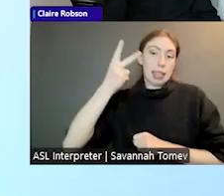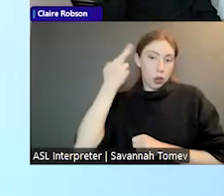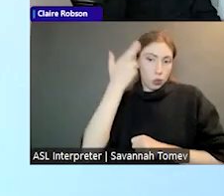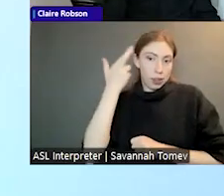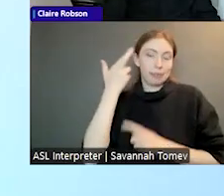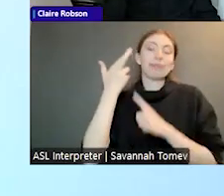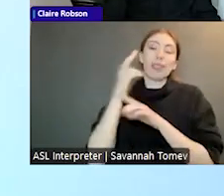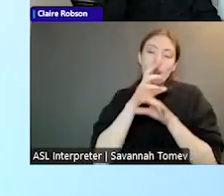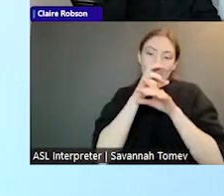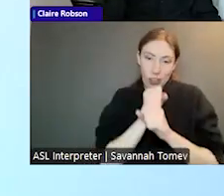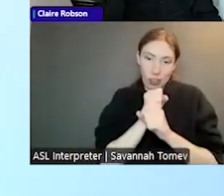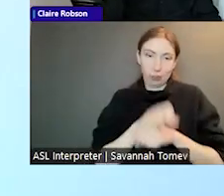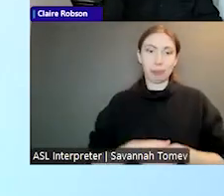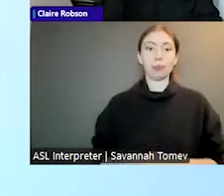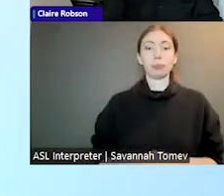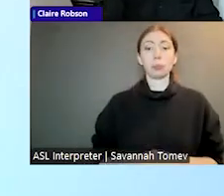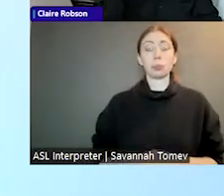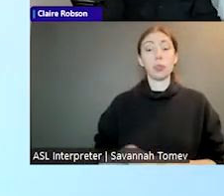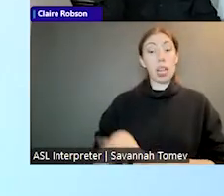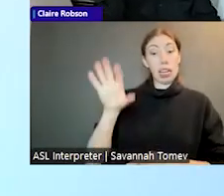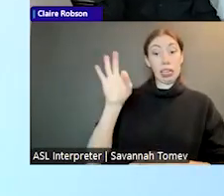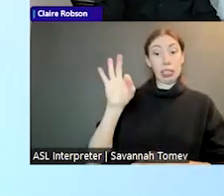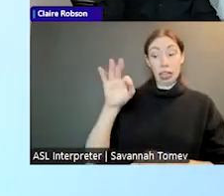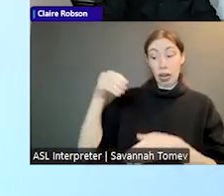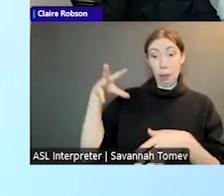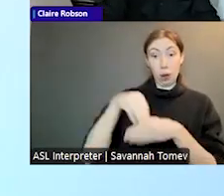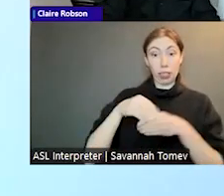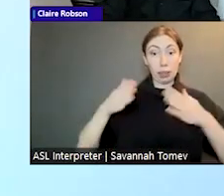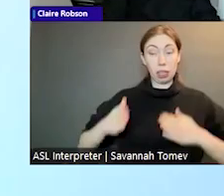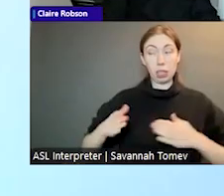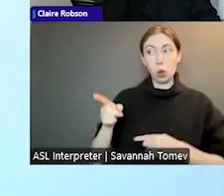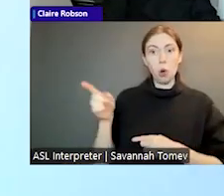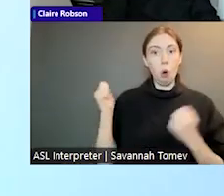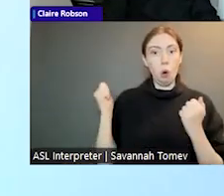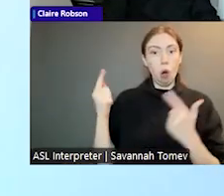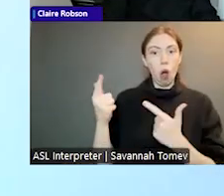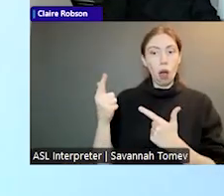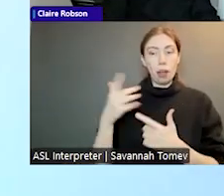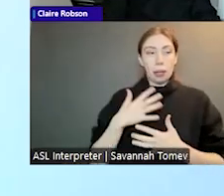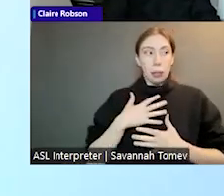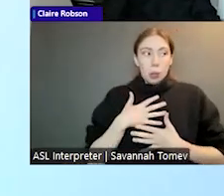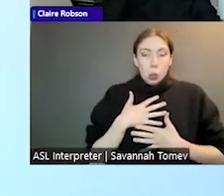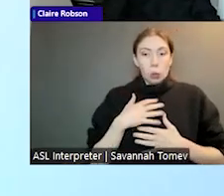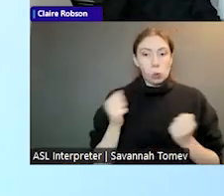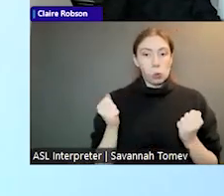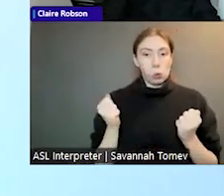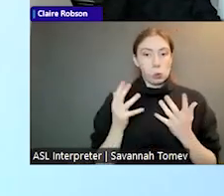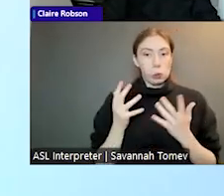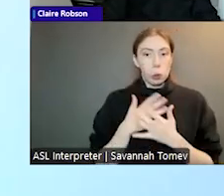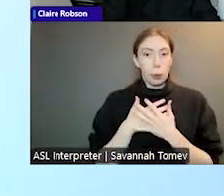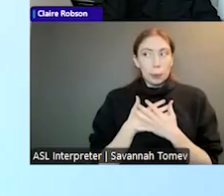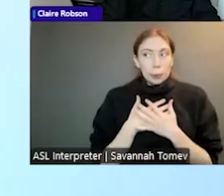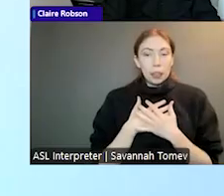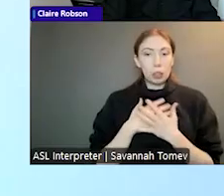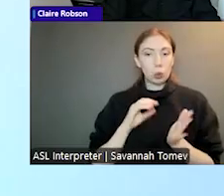All 9 participants were really quite terrified. It was very hard to get people to come forward. I want to